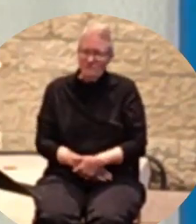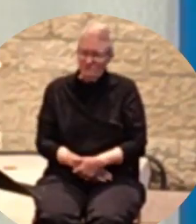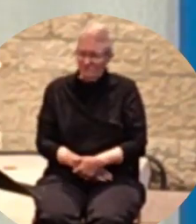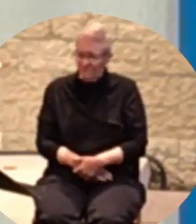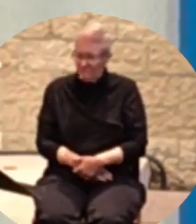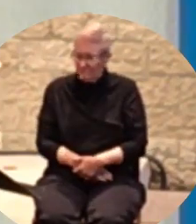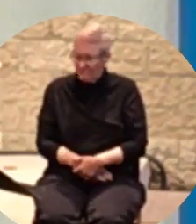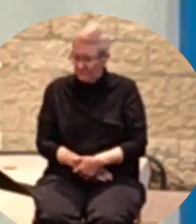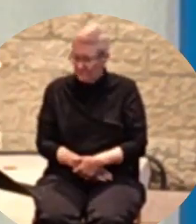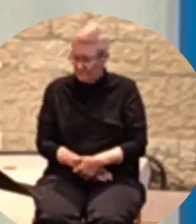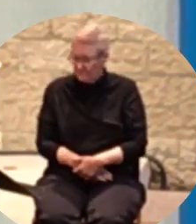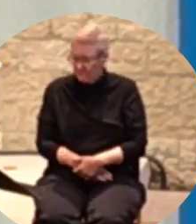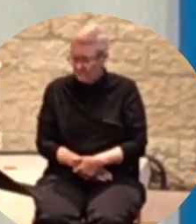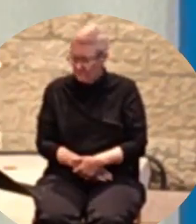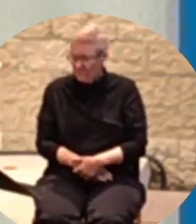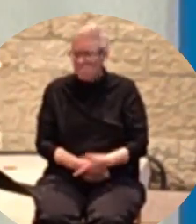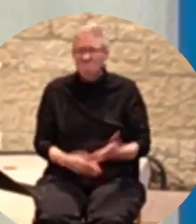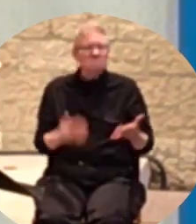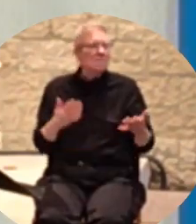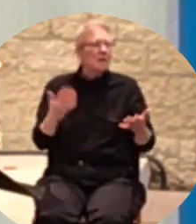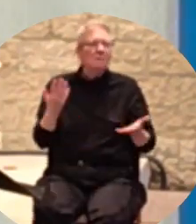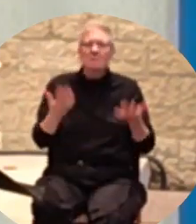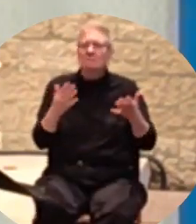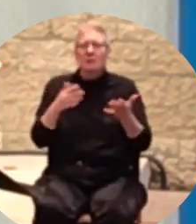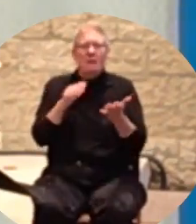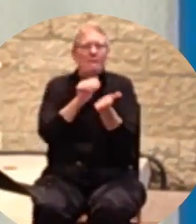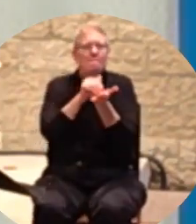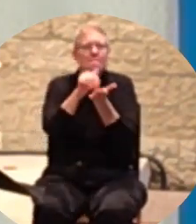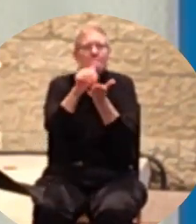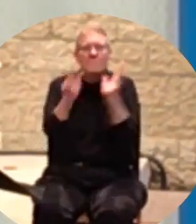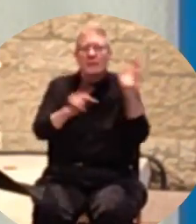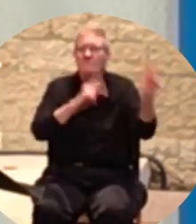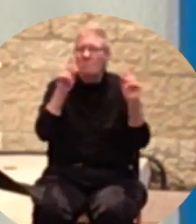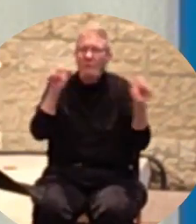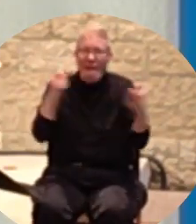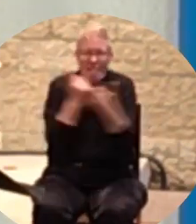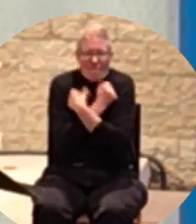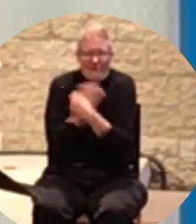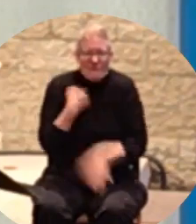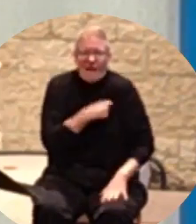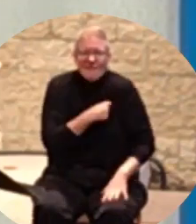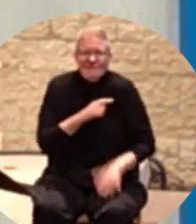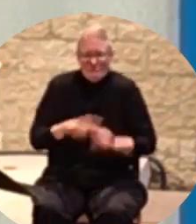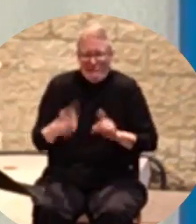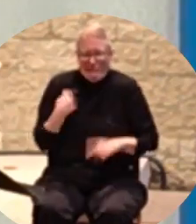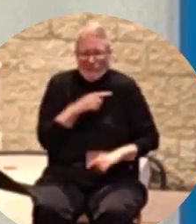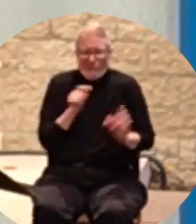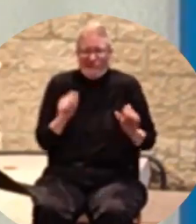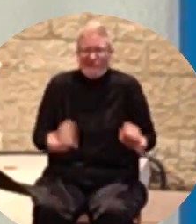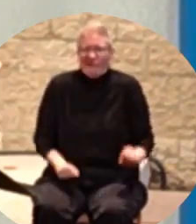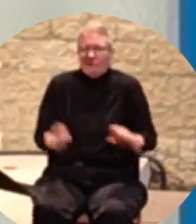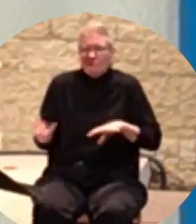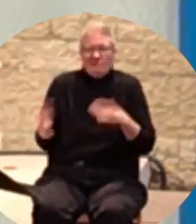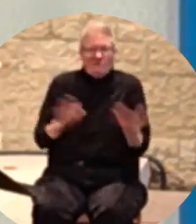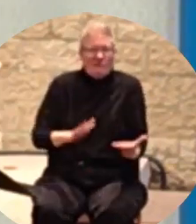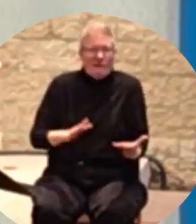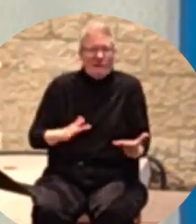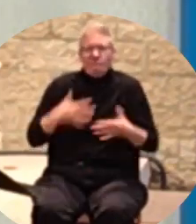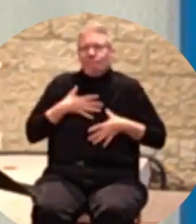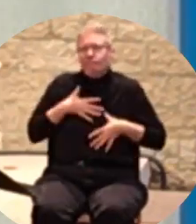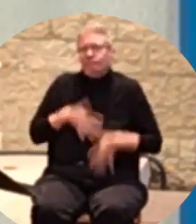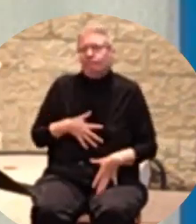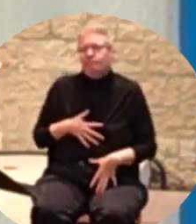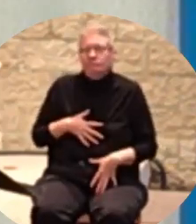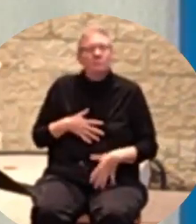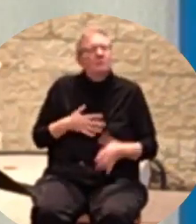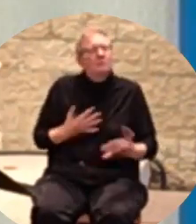We could be loved by millions and still die miserably. The power of resurrection is not